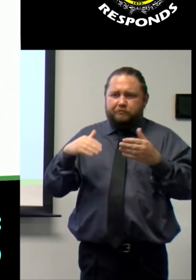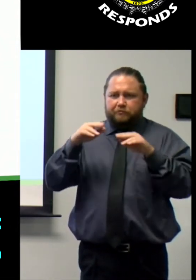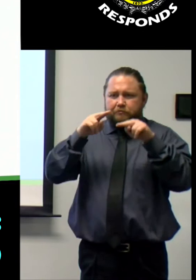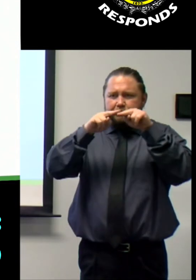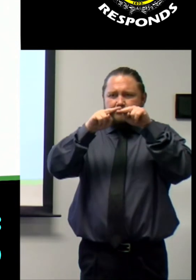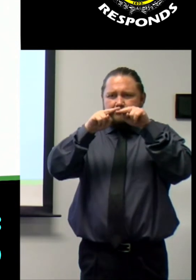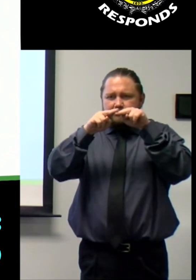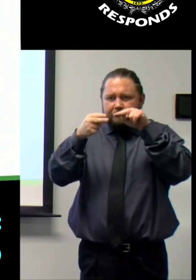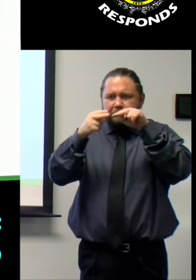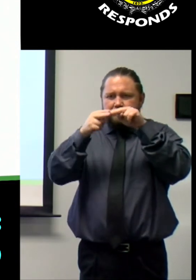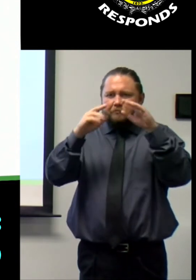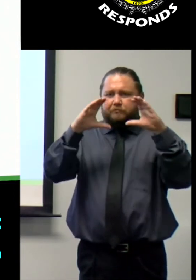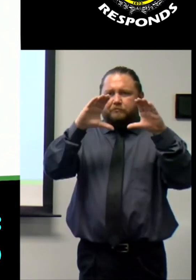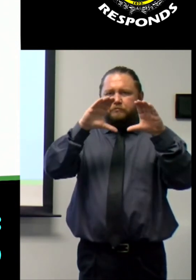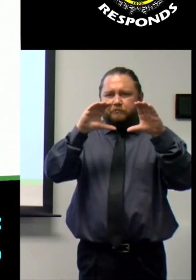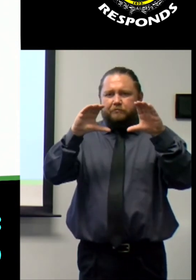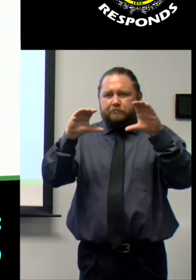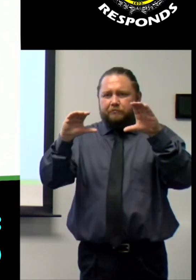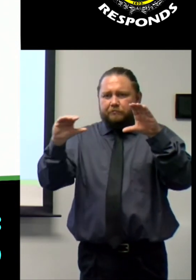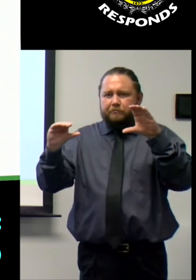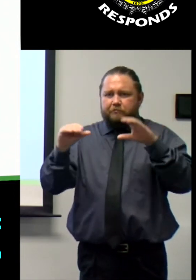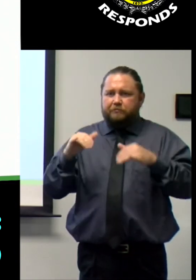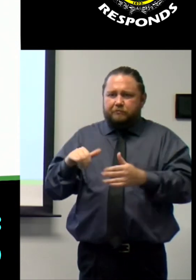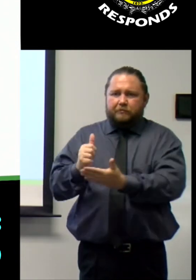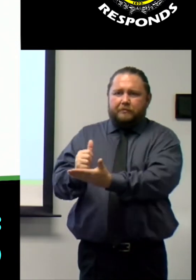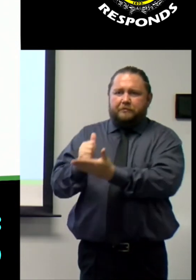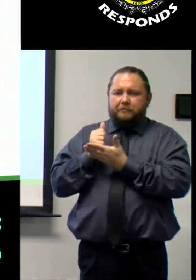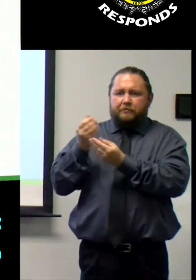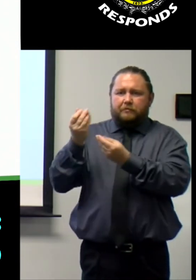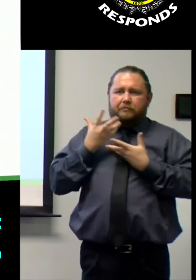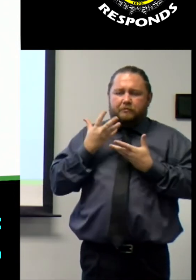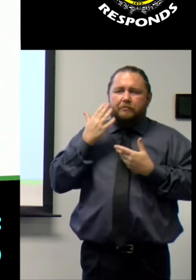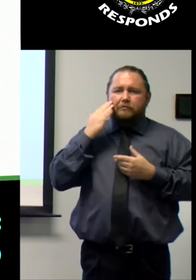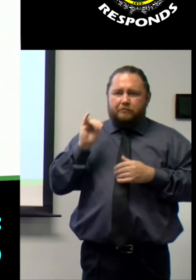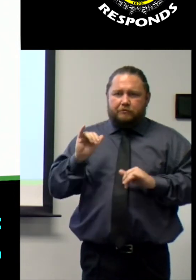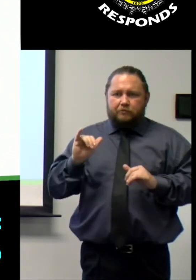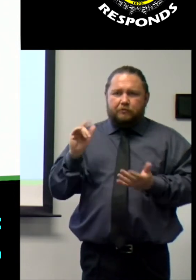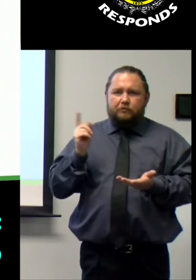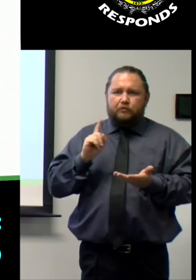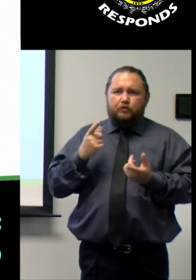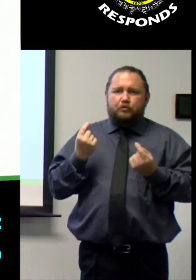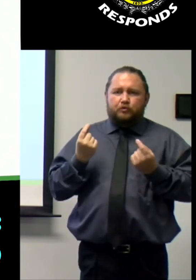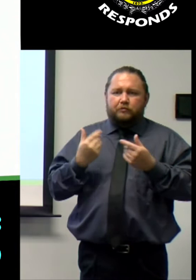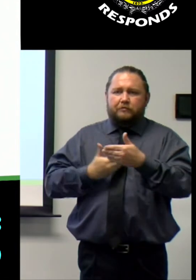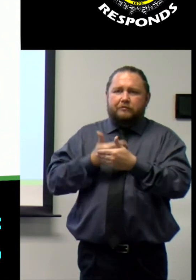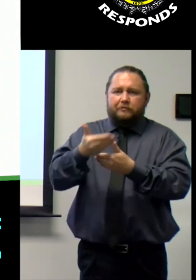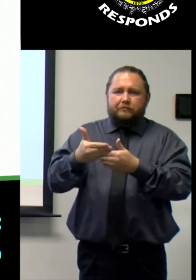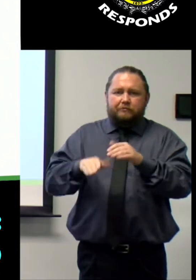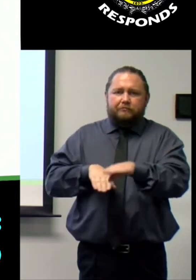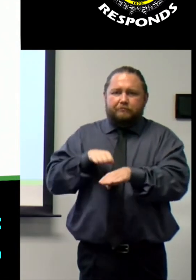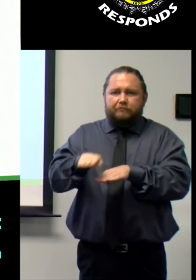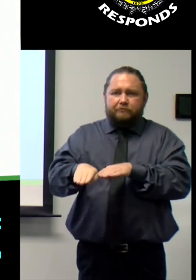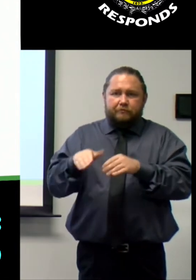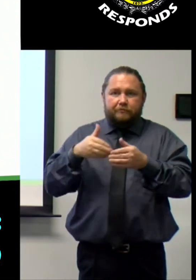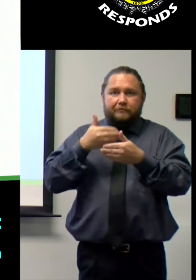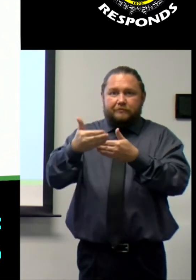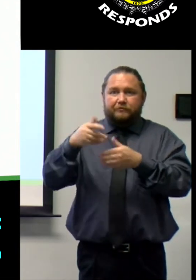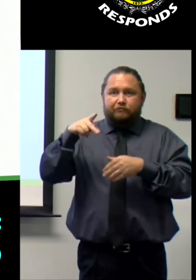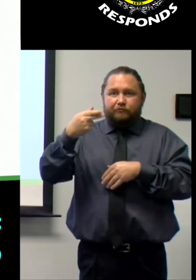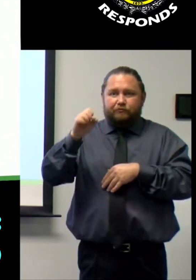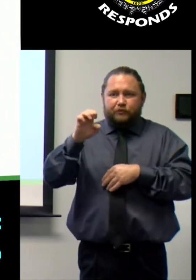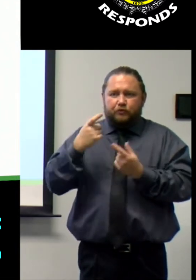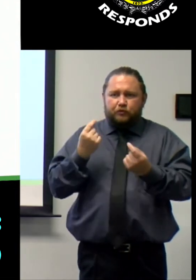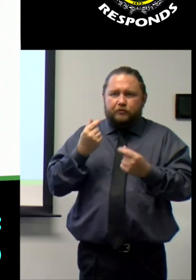gating criteria that's needed for us to continue to work on opening up our state and opening up the